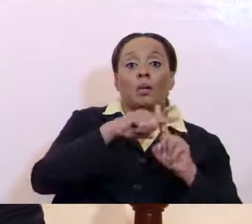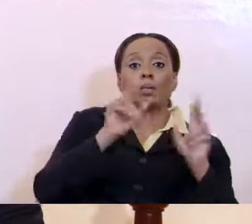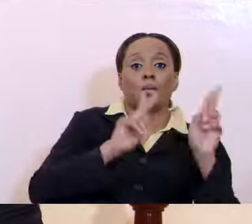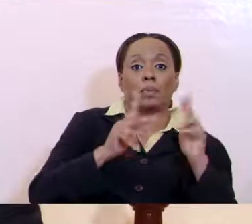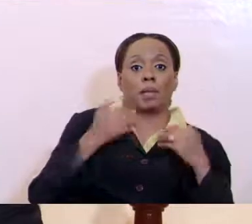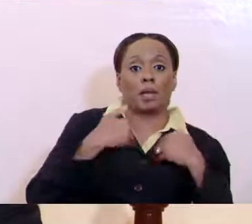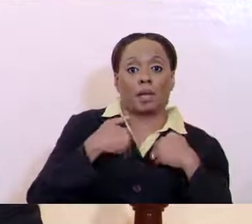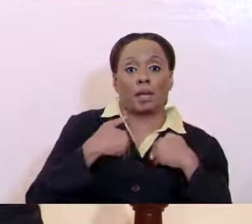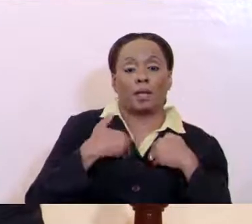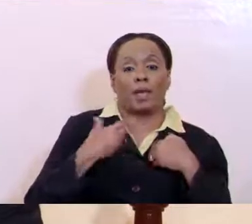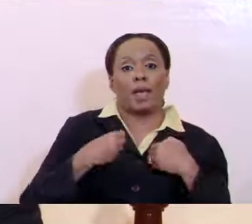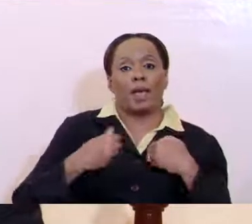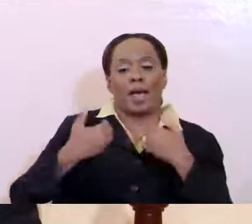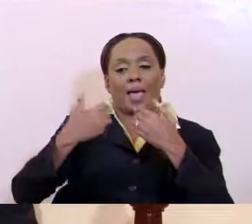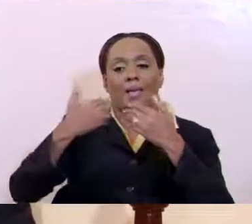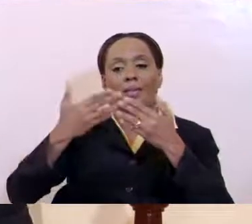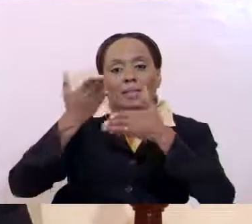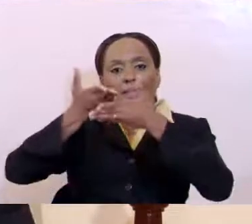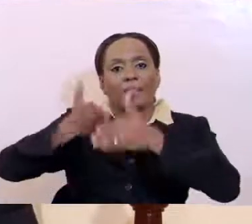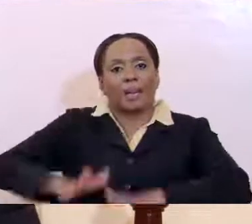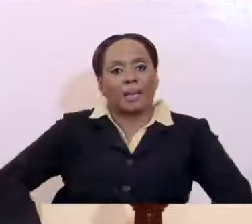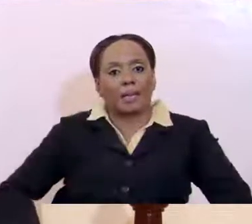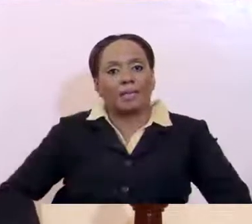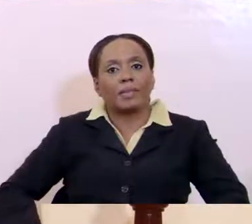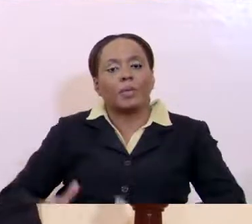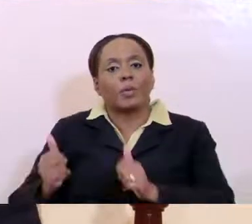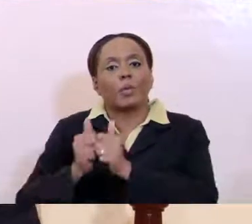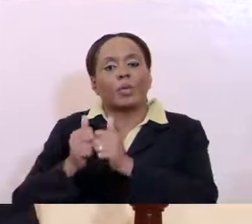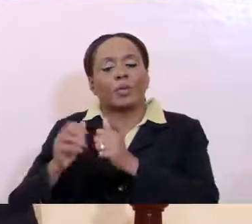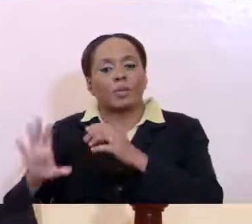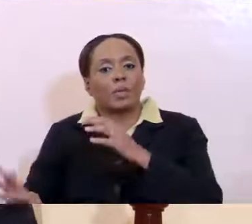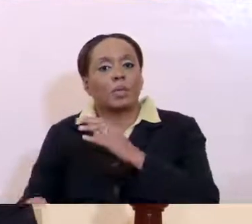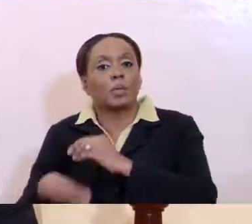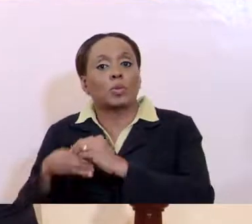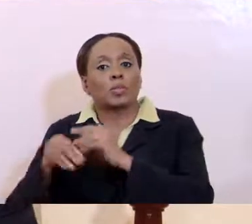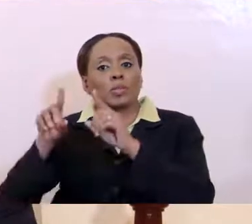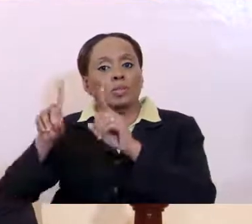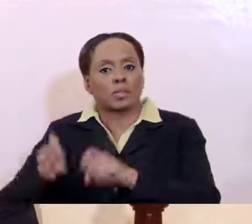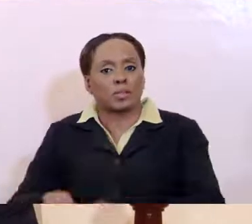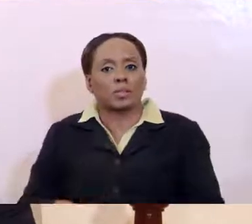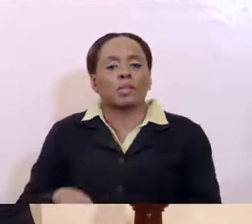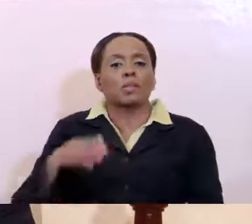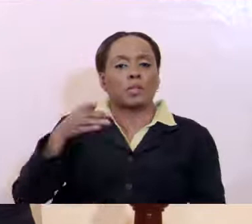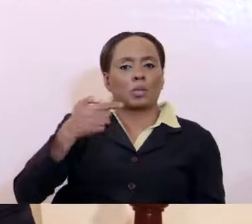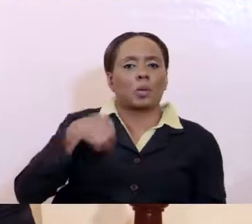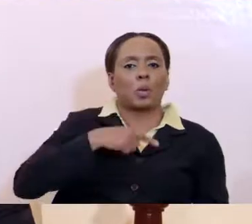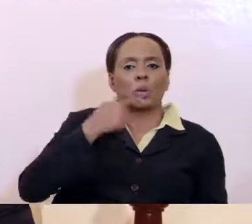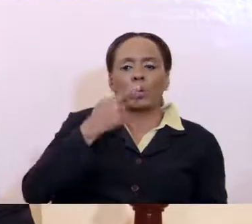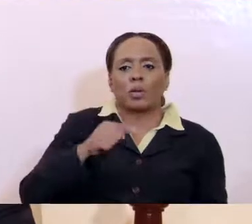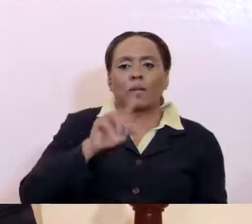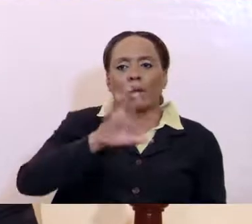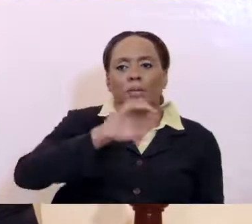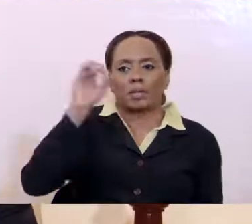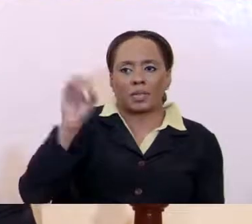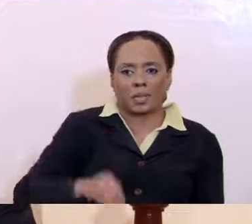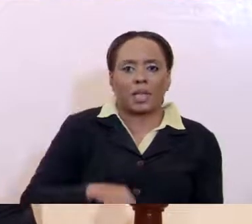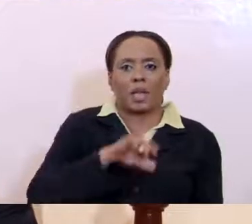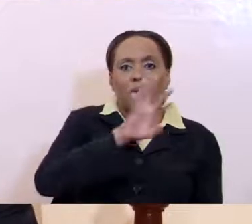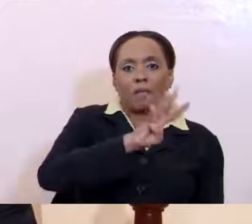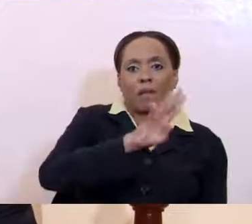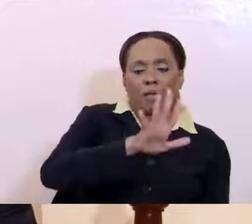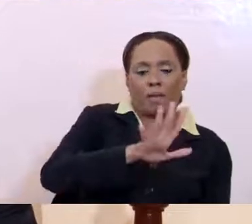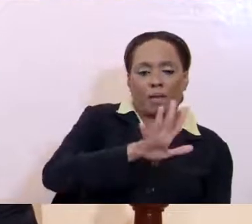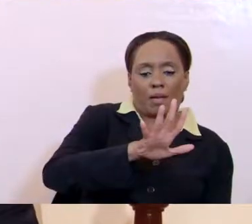total number of tests over a particular period. So the positivity rate of 5% that was reported earlier was taking the 45